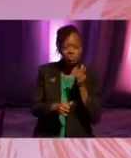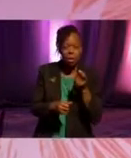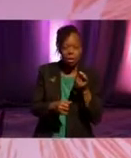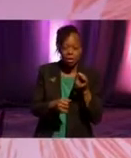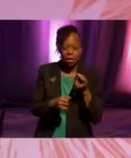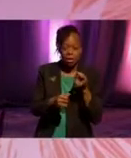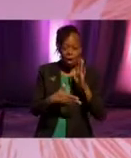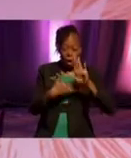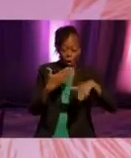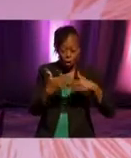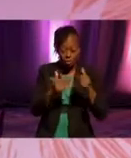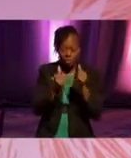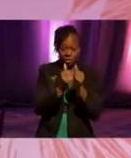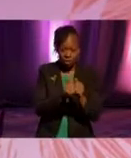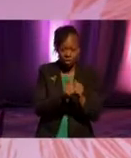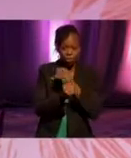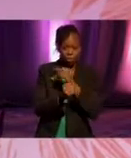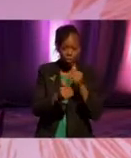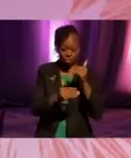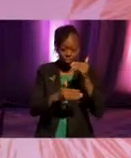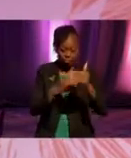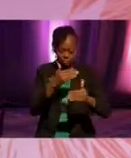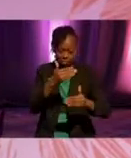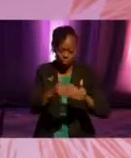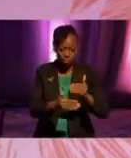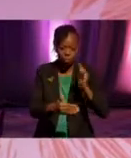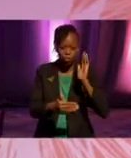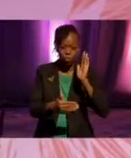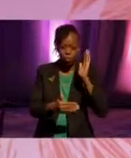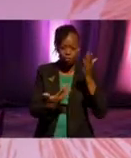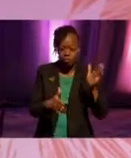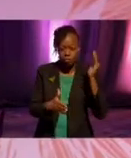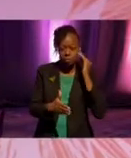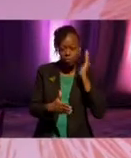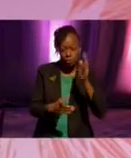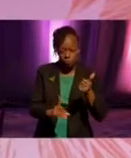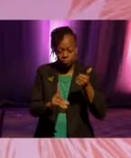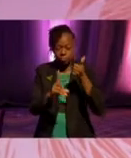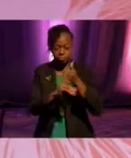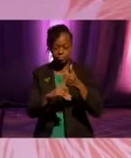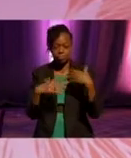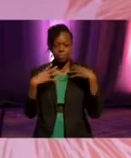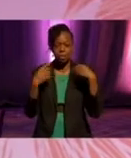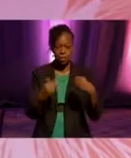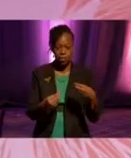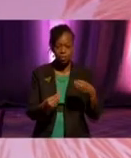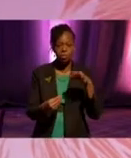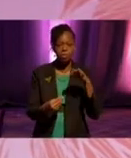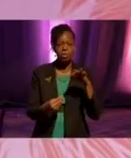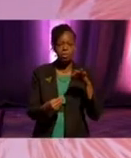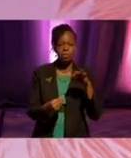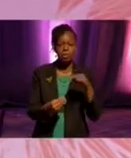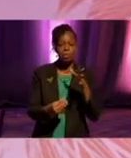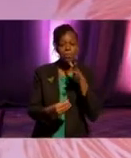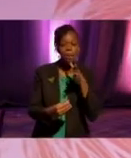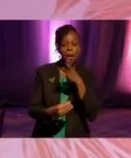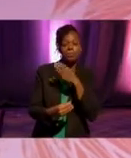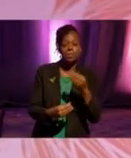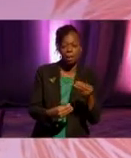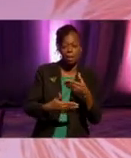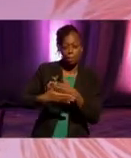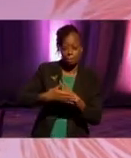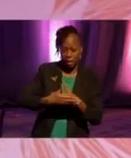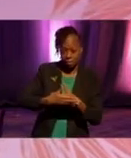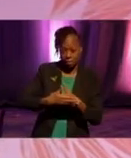other, we know that impacts the health of moms and babies. We have